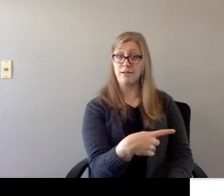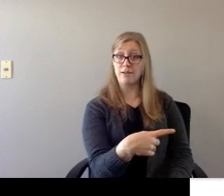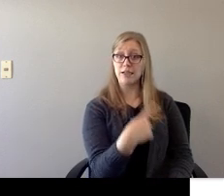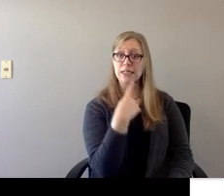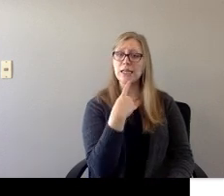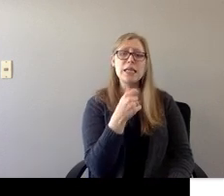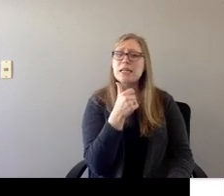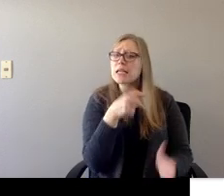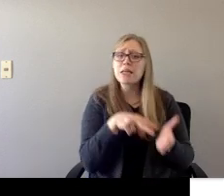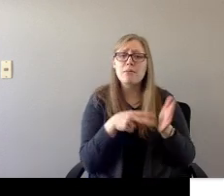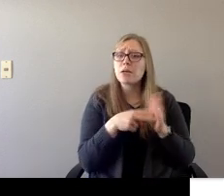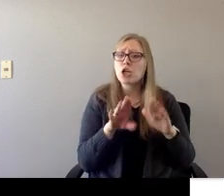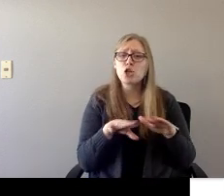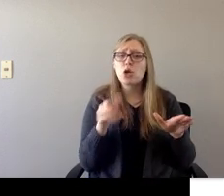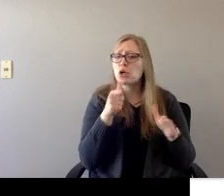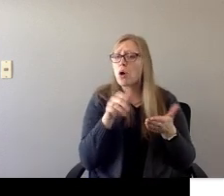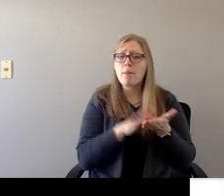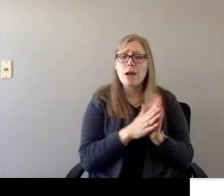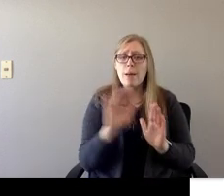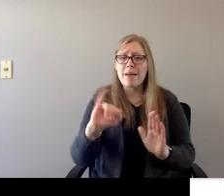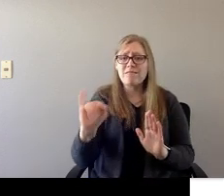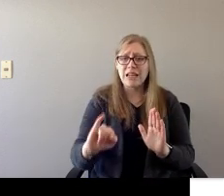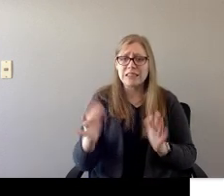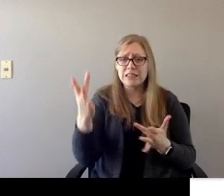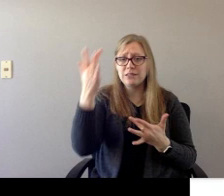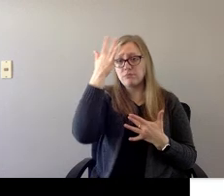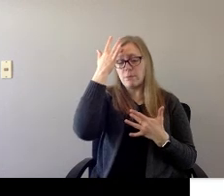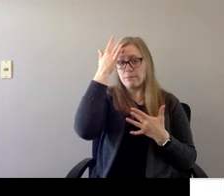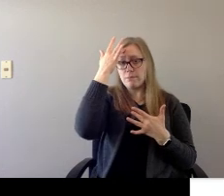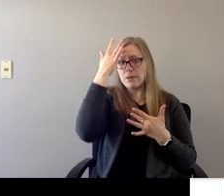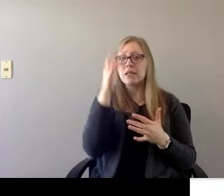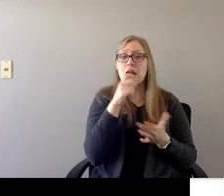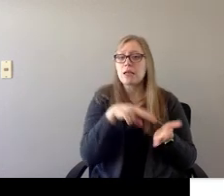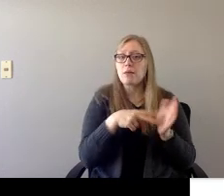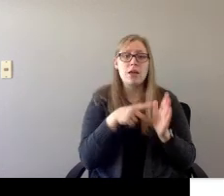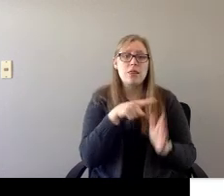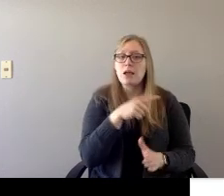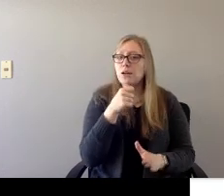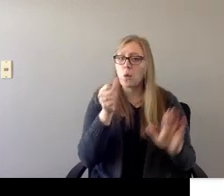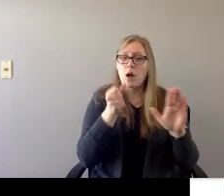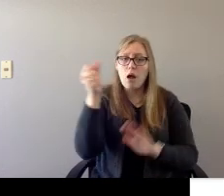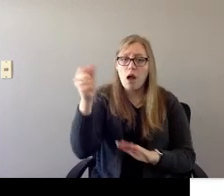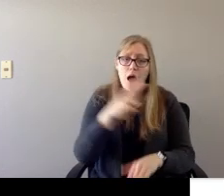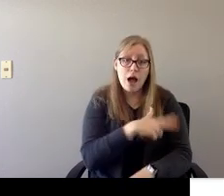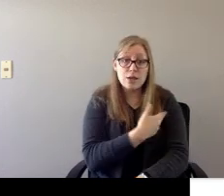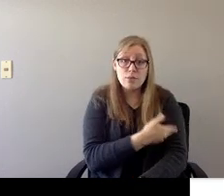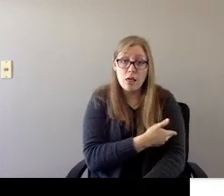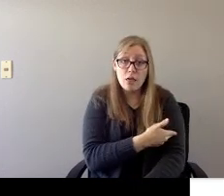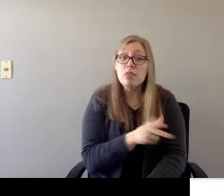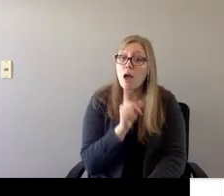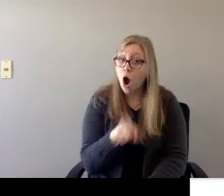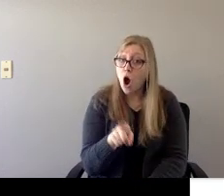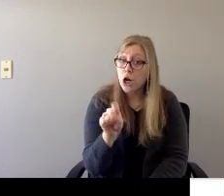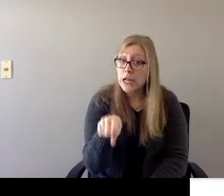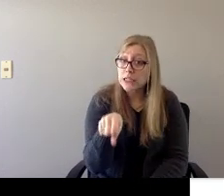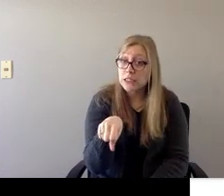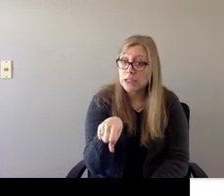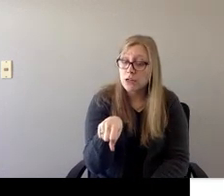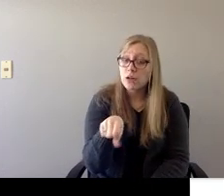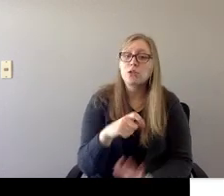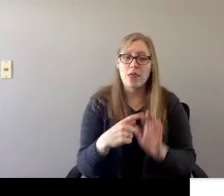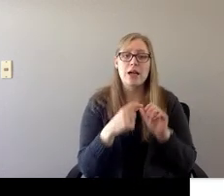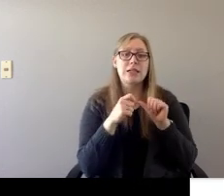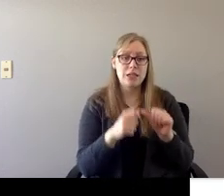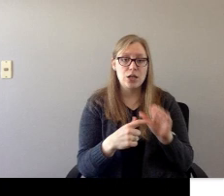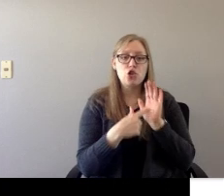get infected, and it's not that children don't get hospitalized, Dr. O'Leary said. They are. Okay, so that's continuing to